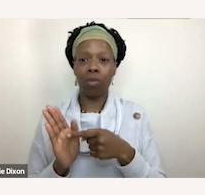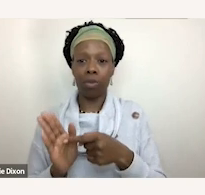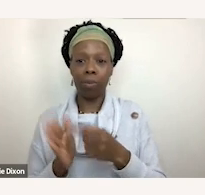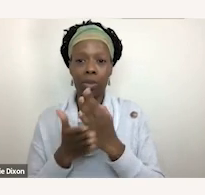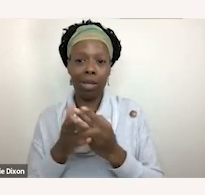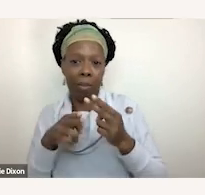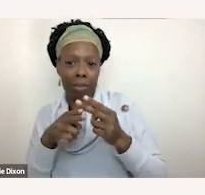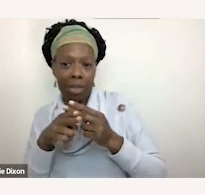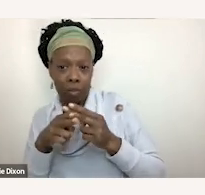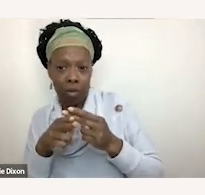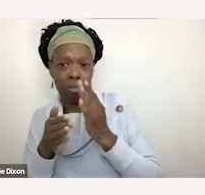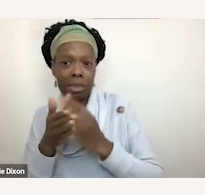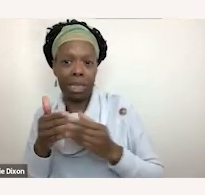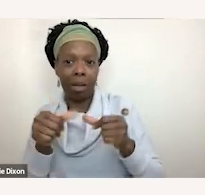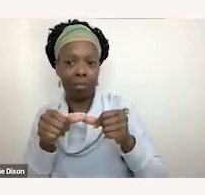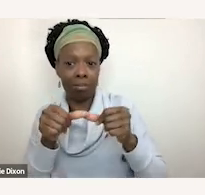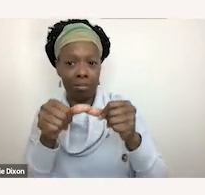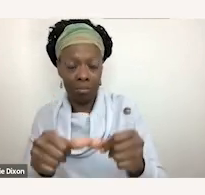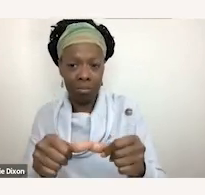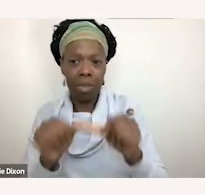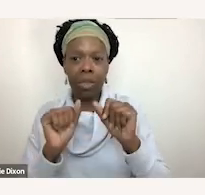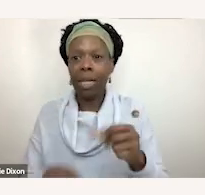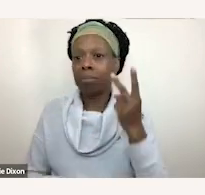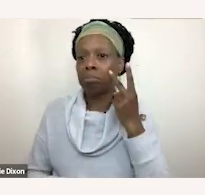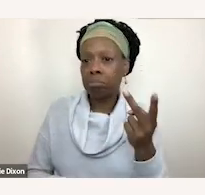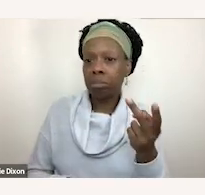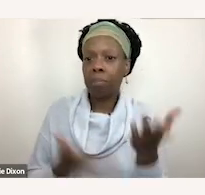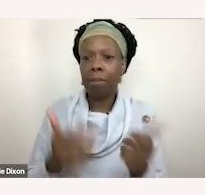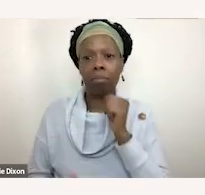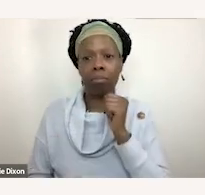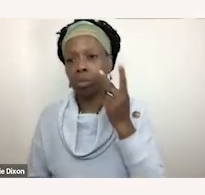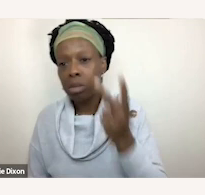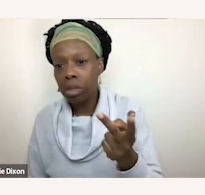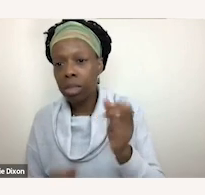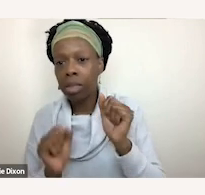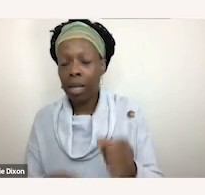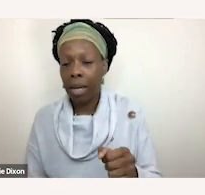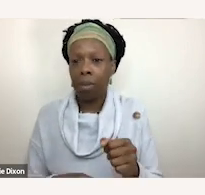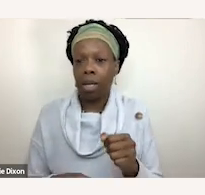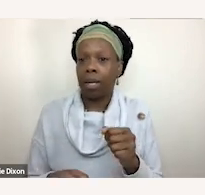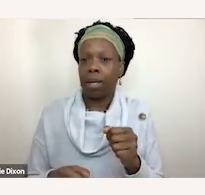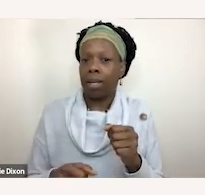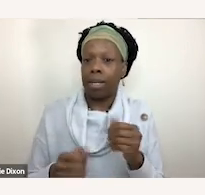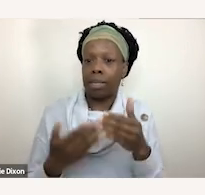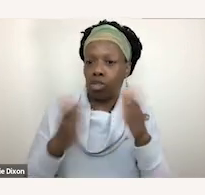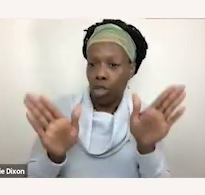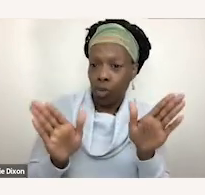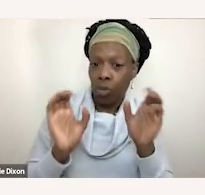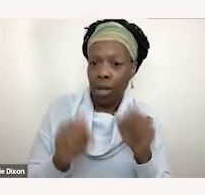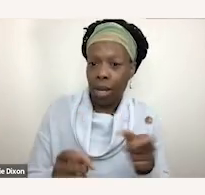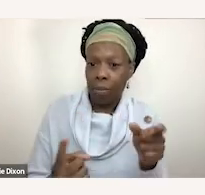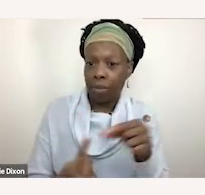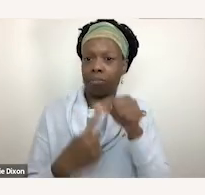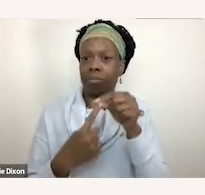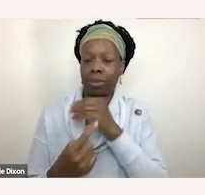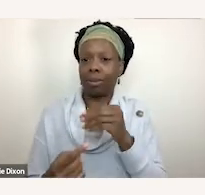permanent, they can be visible or invisible, they can be genital and or acquired. And, you know, it should be noted that actually in New